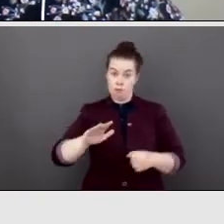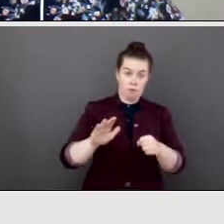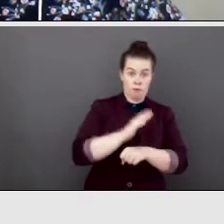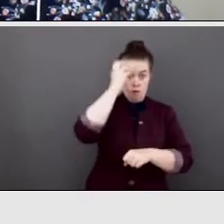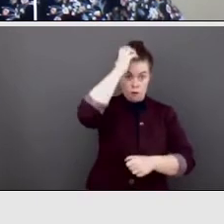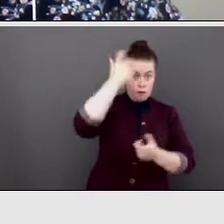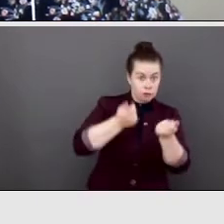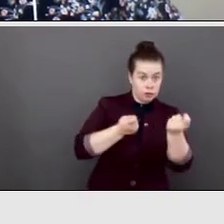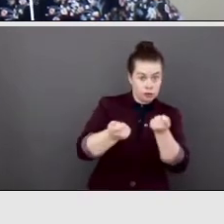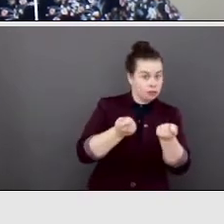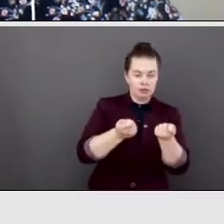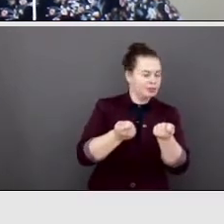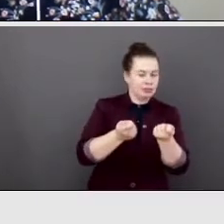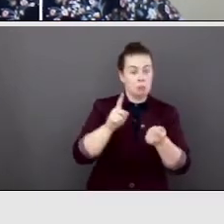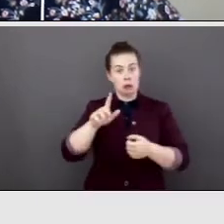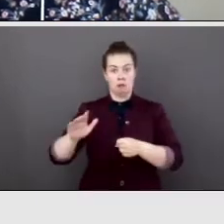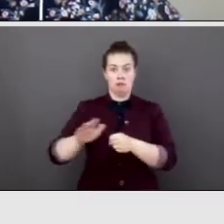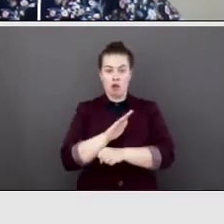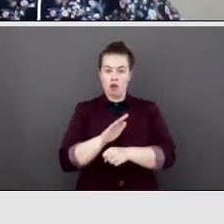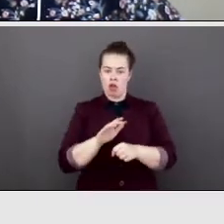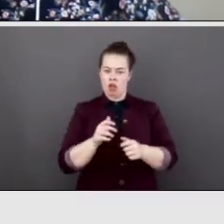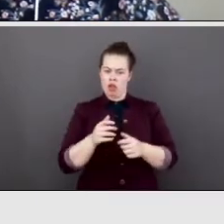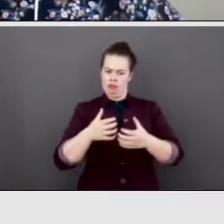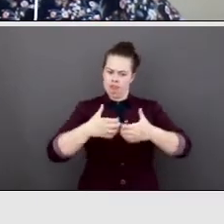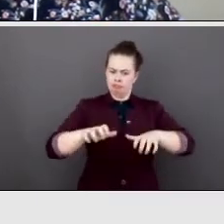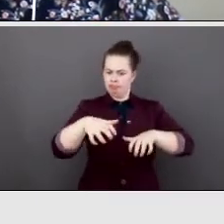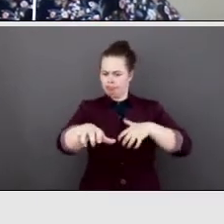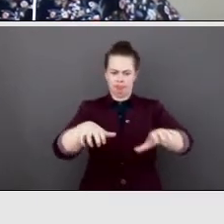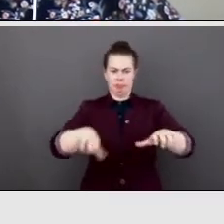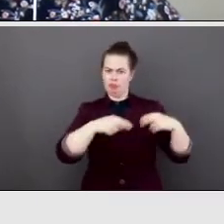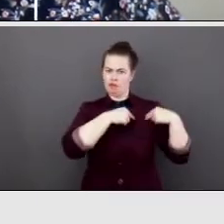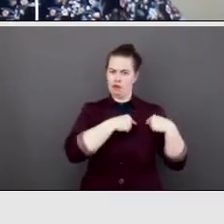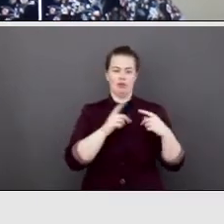neither fully centralized or fully decentralized.